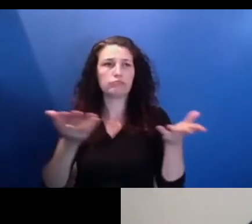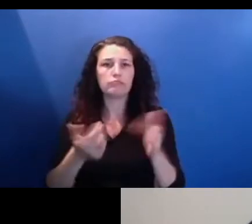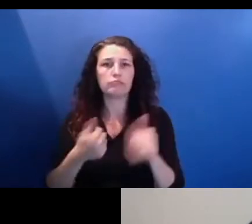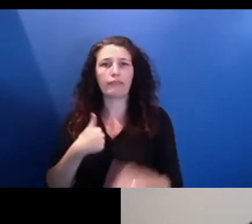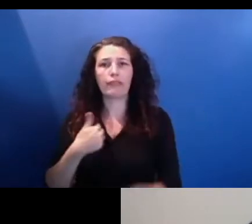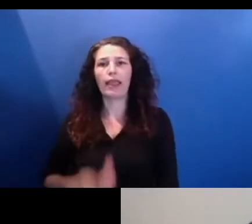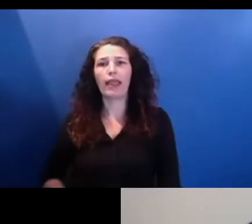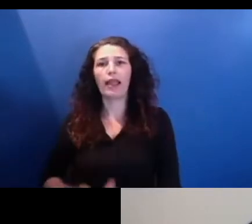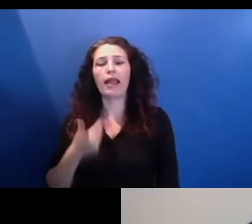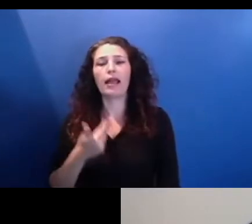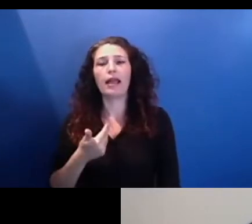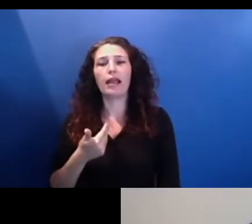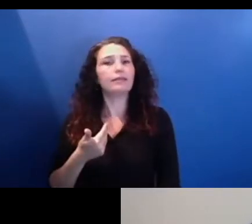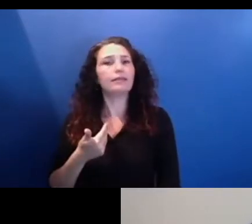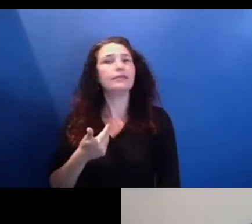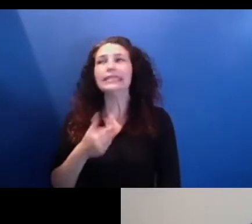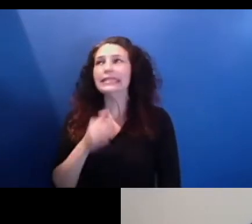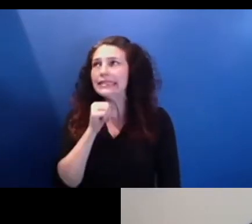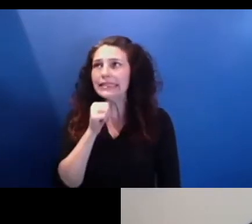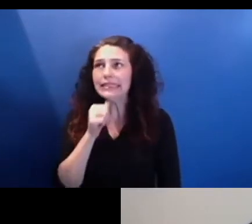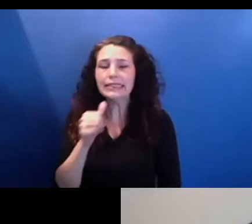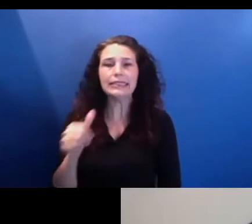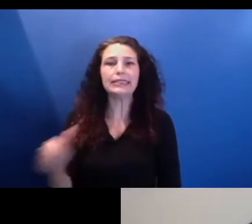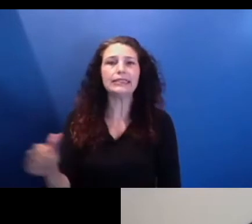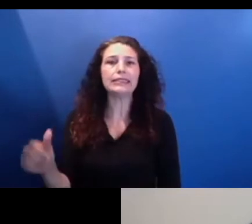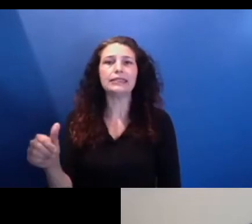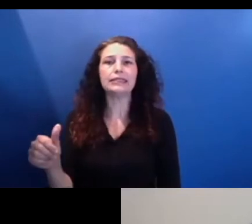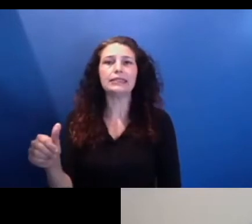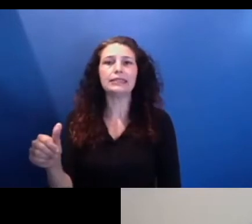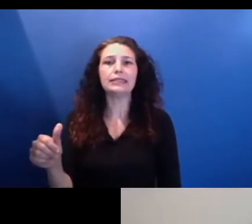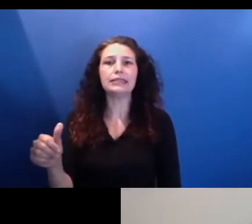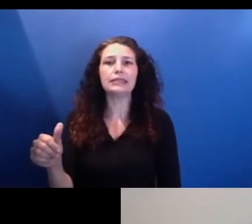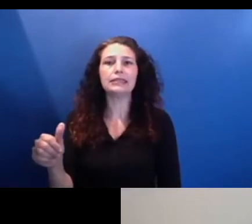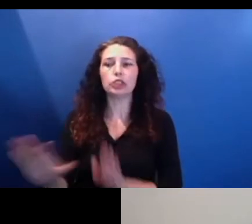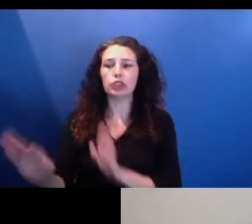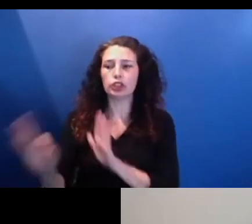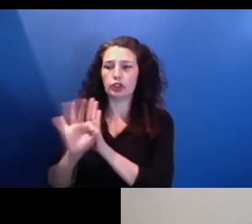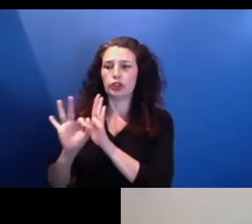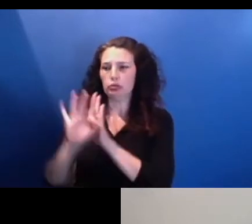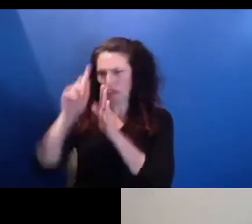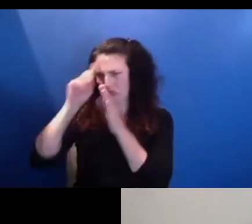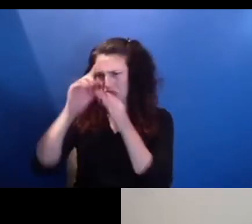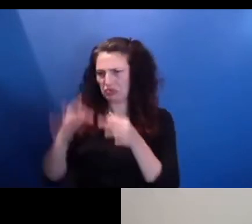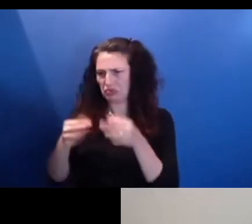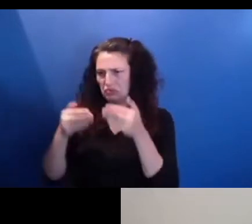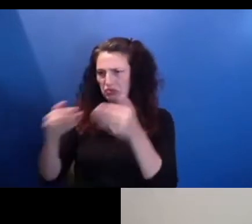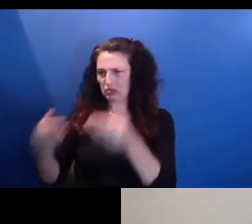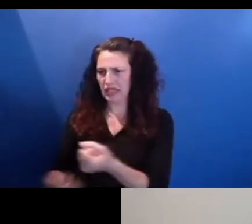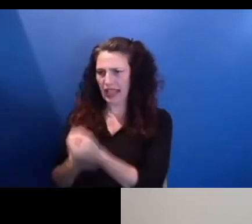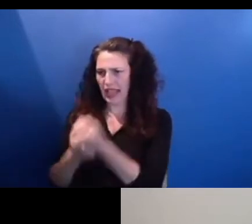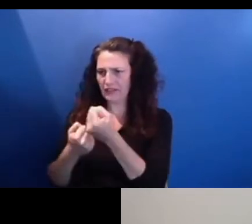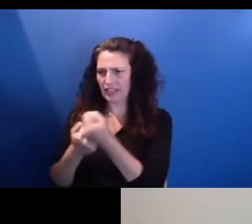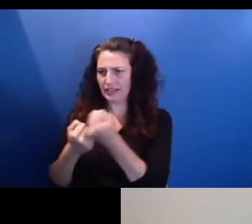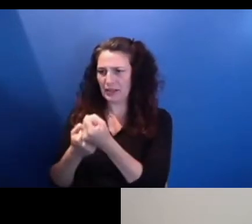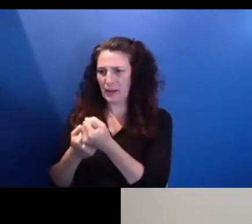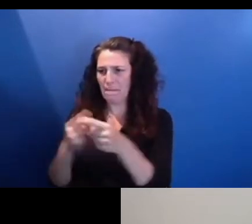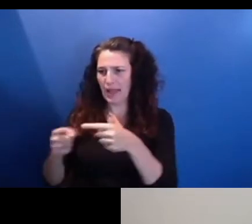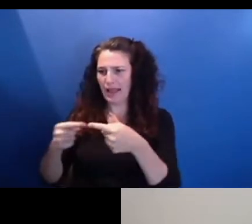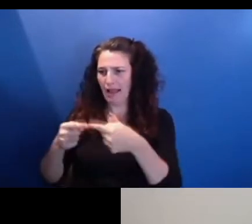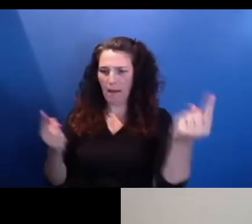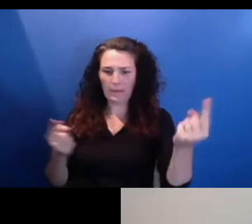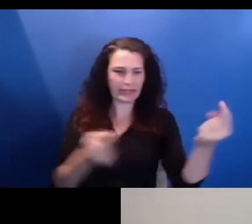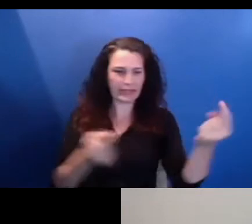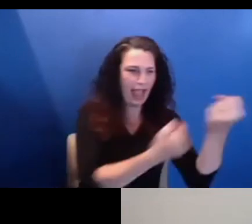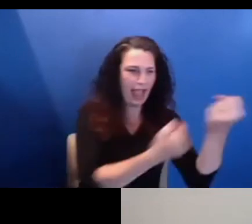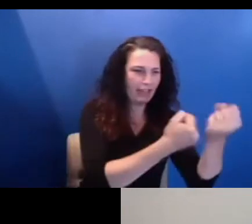I didn't choose advocacy. Advocacy chose me. And